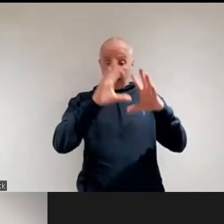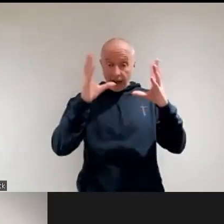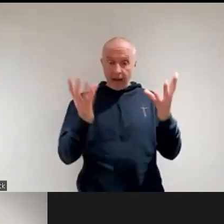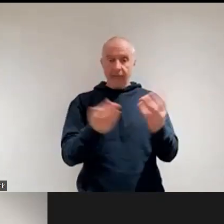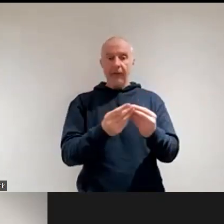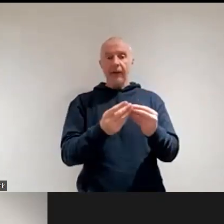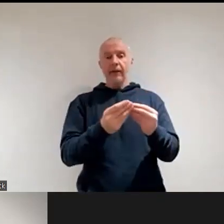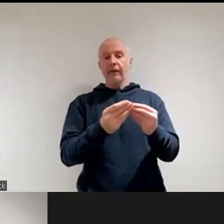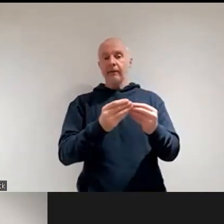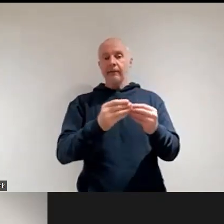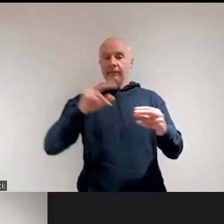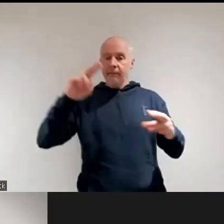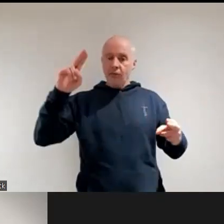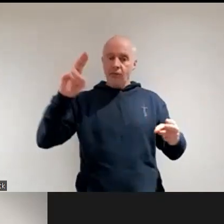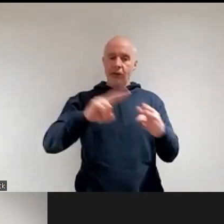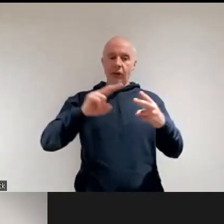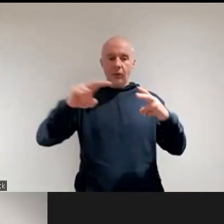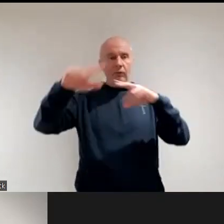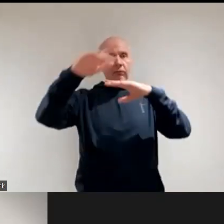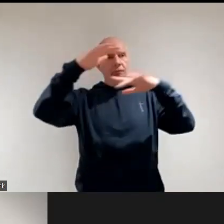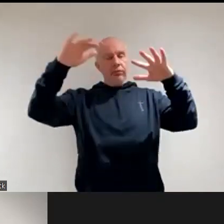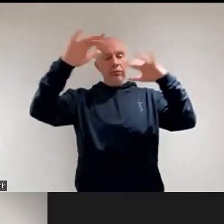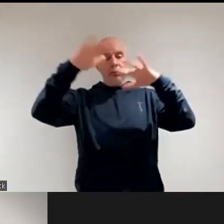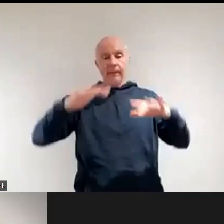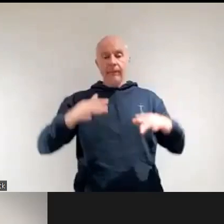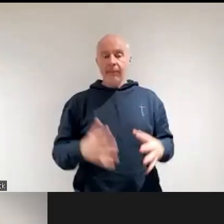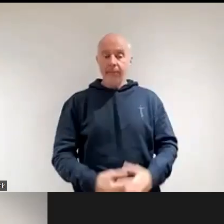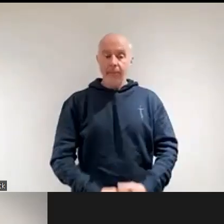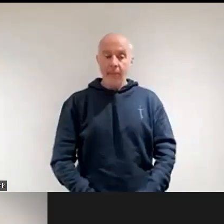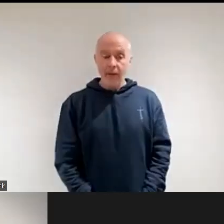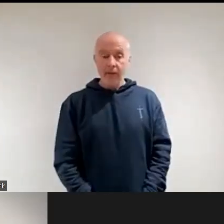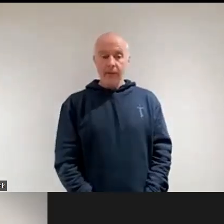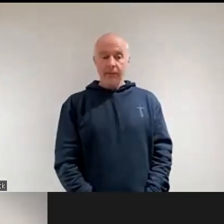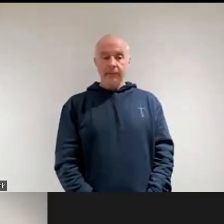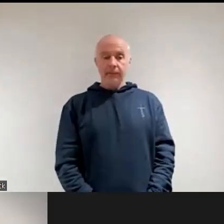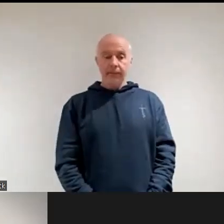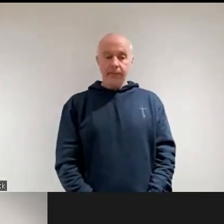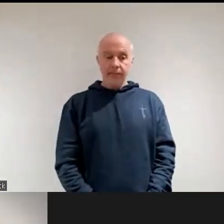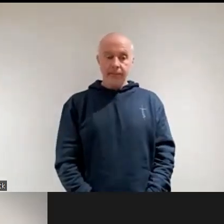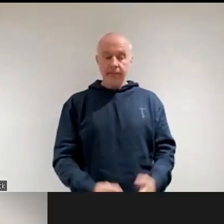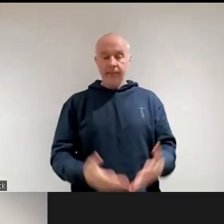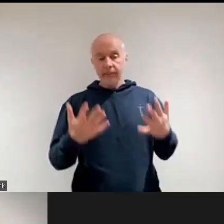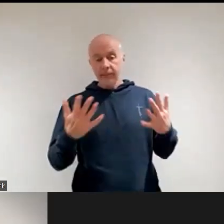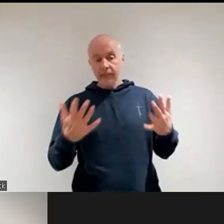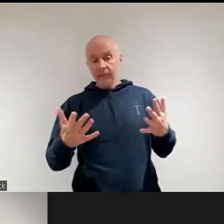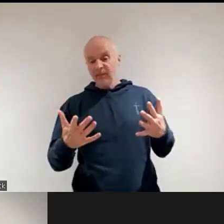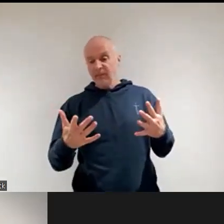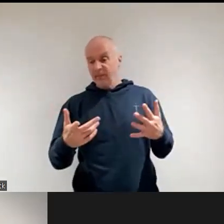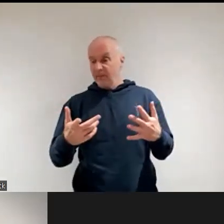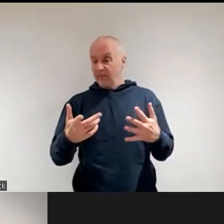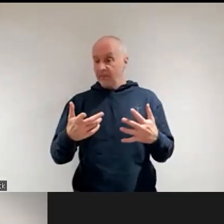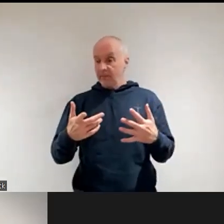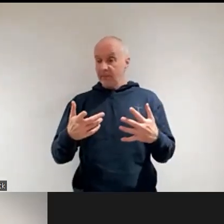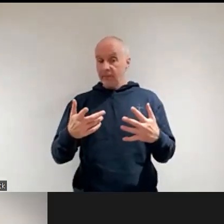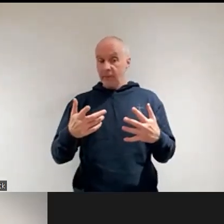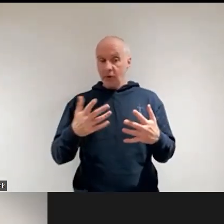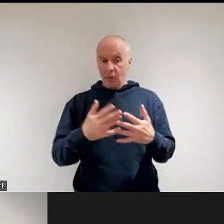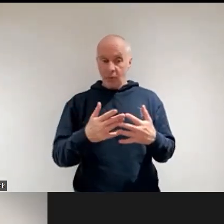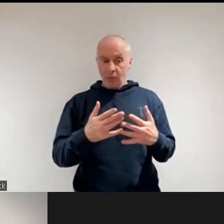that demand, is not giving the burden to the government or to the country to ramp up